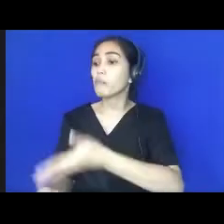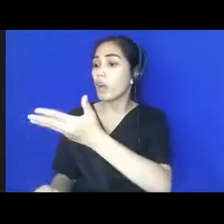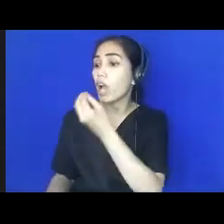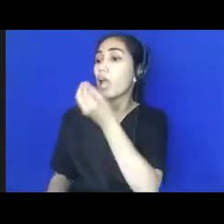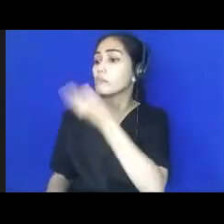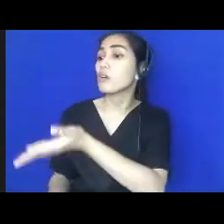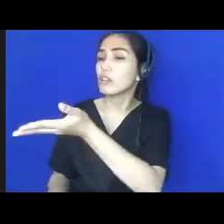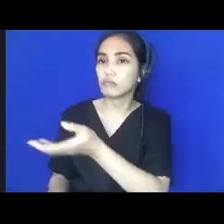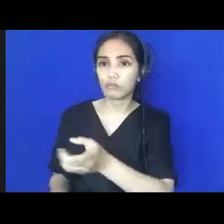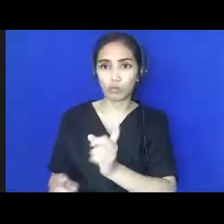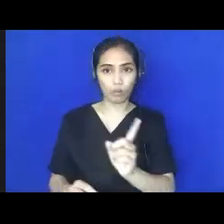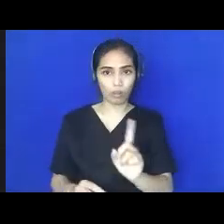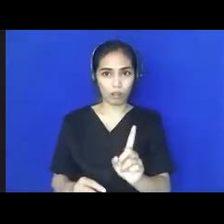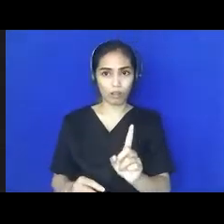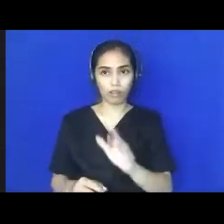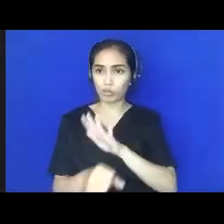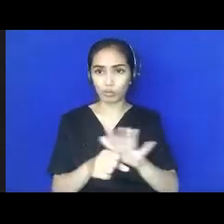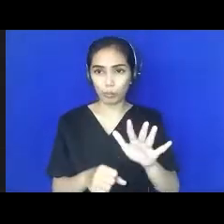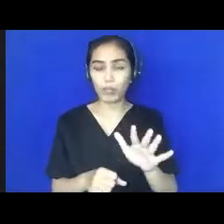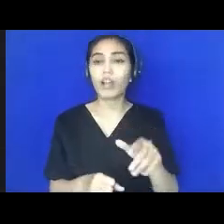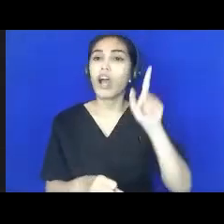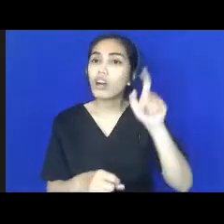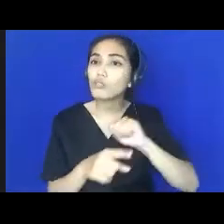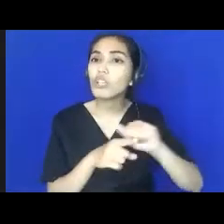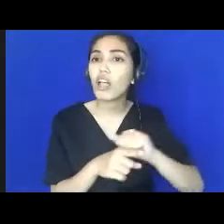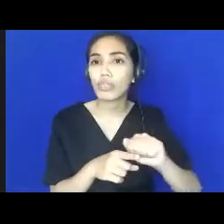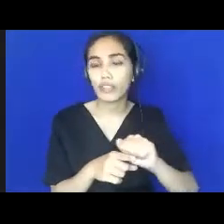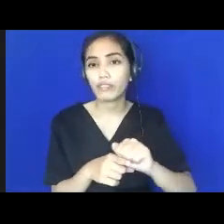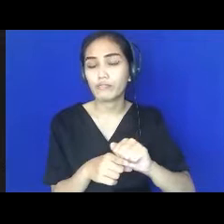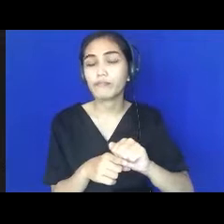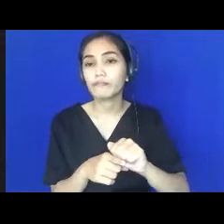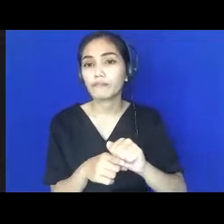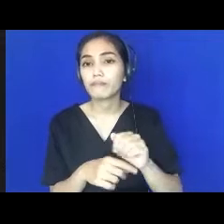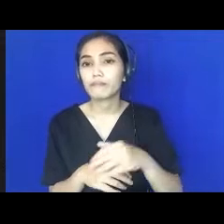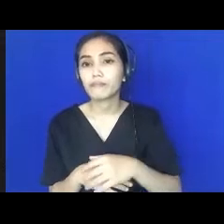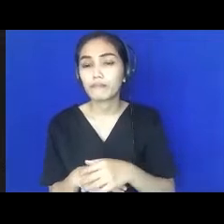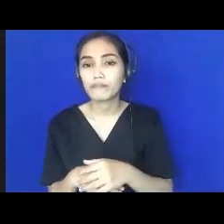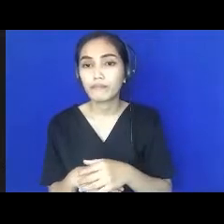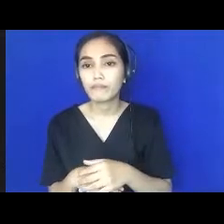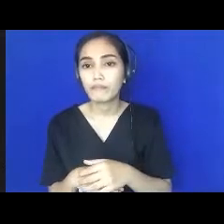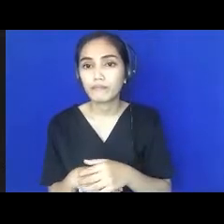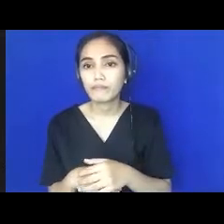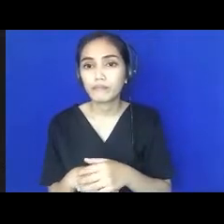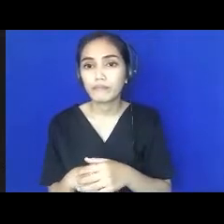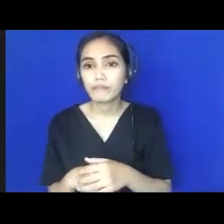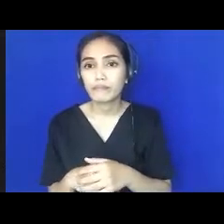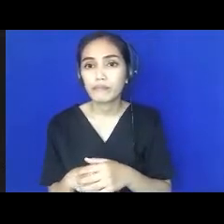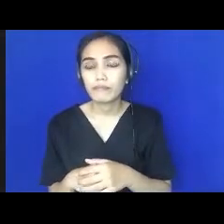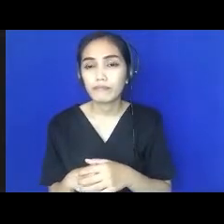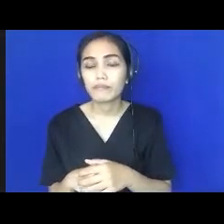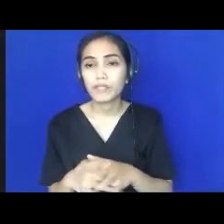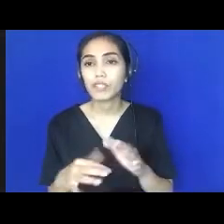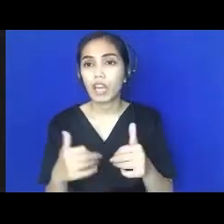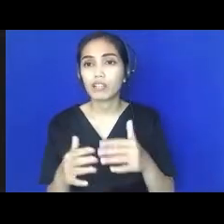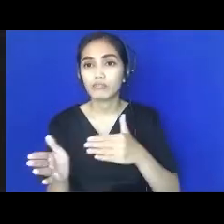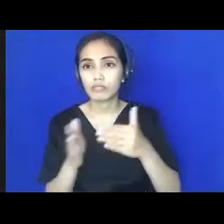have training. And as we heard from NOFA, the training supplied by these organisations has been very successful